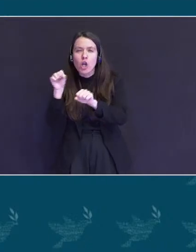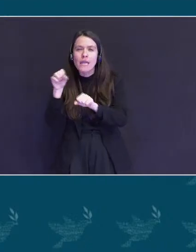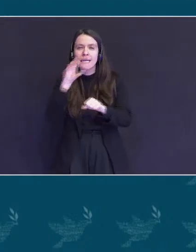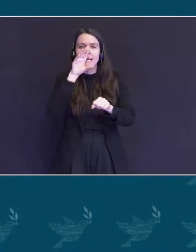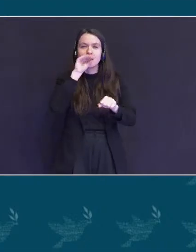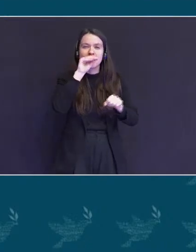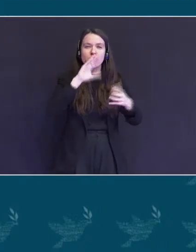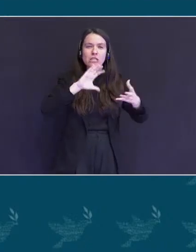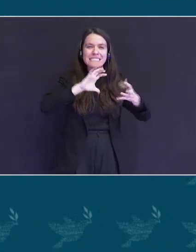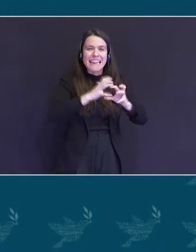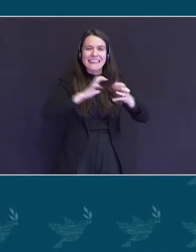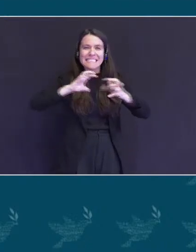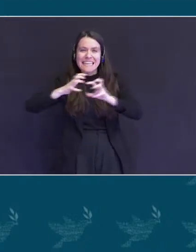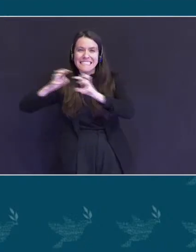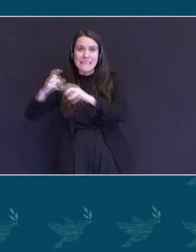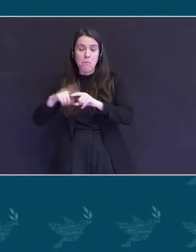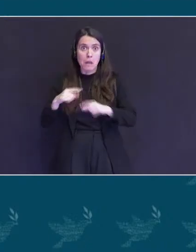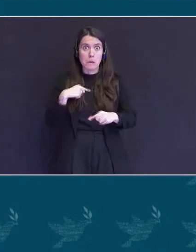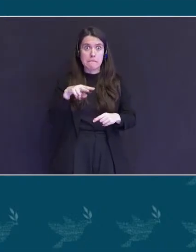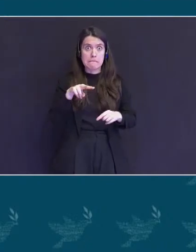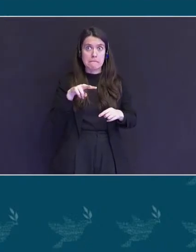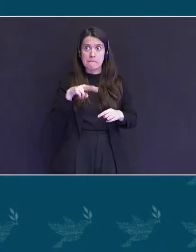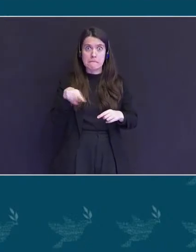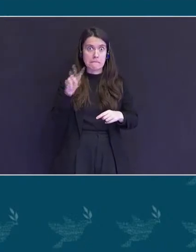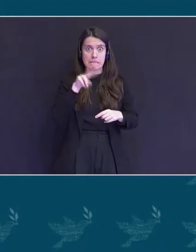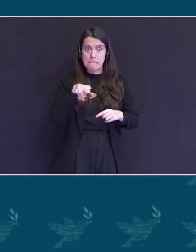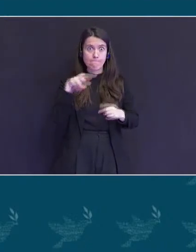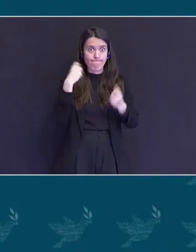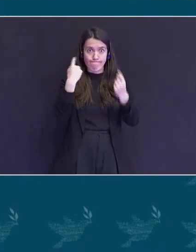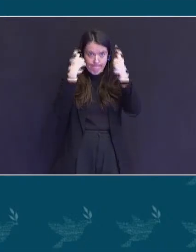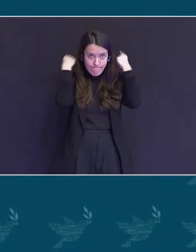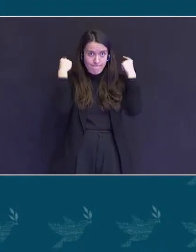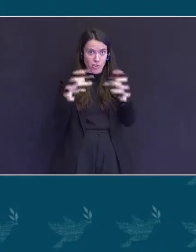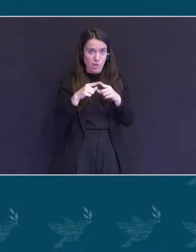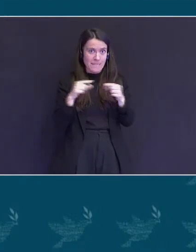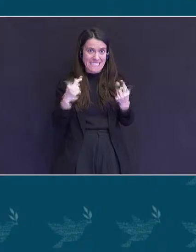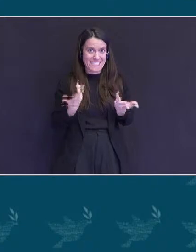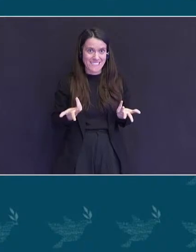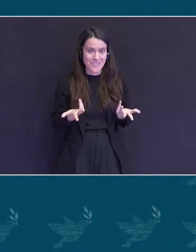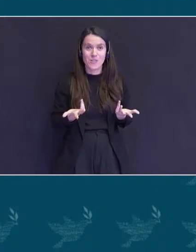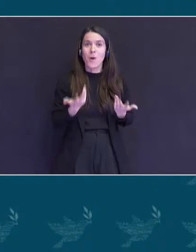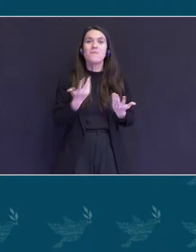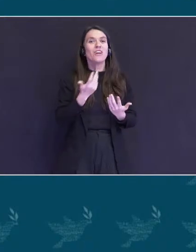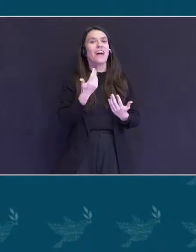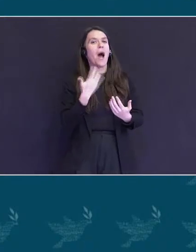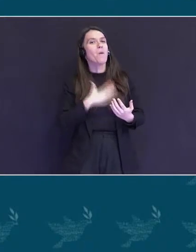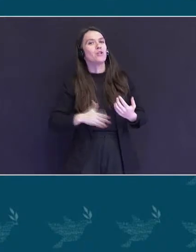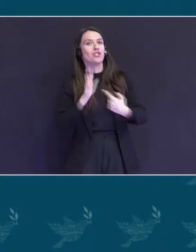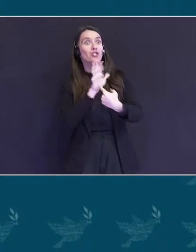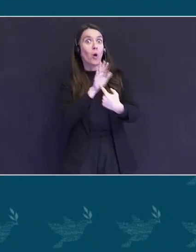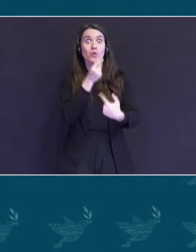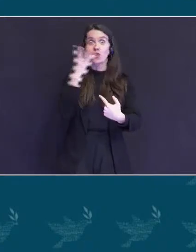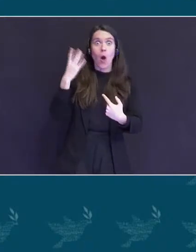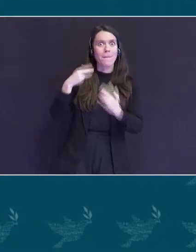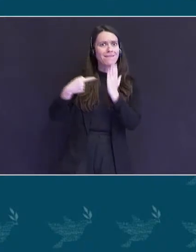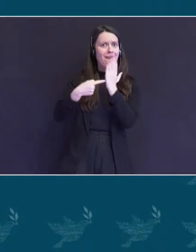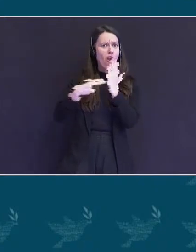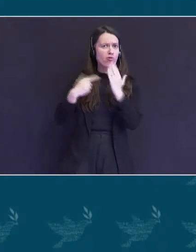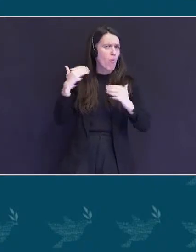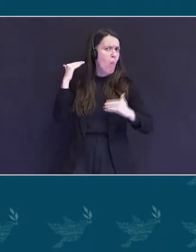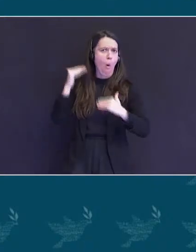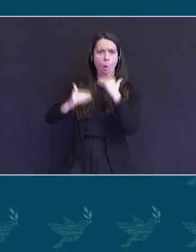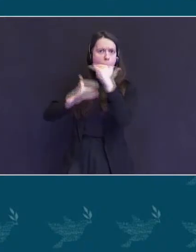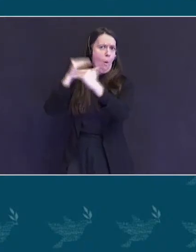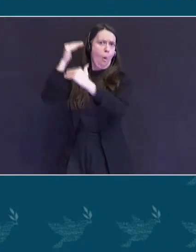right? So that's why, despite the very successful what the technology have been done, so if